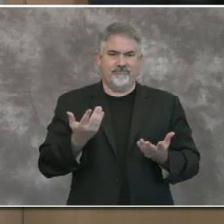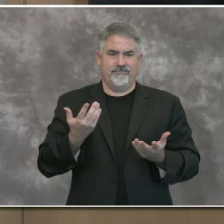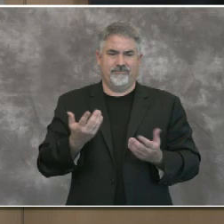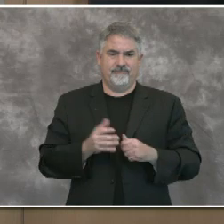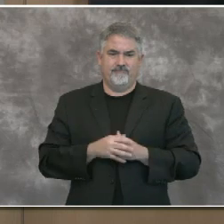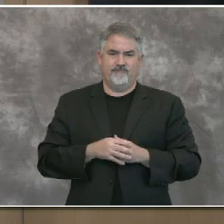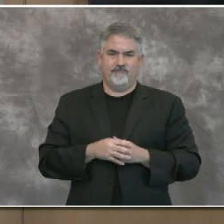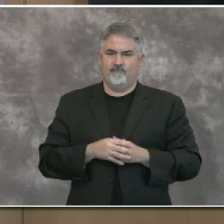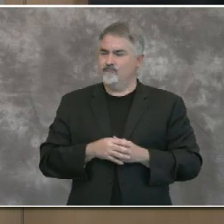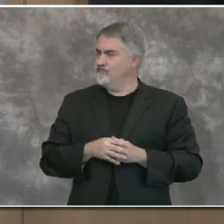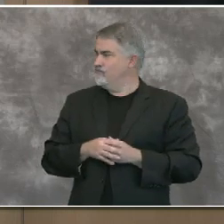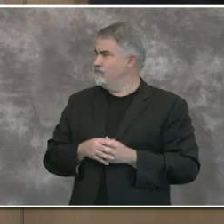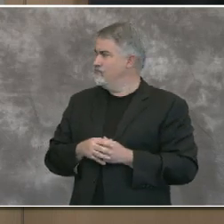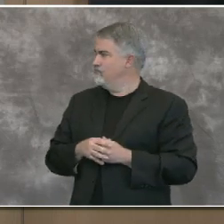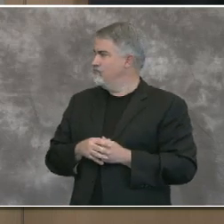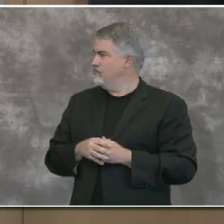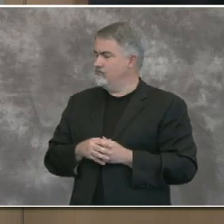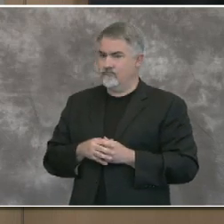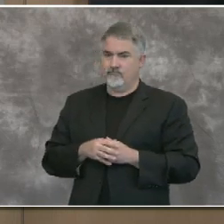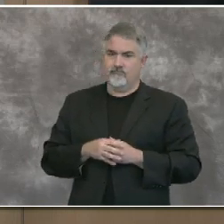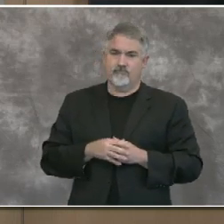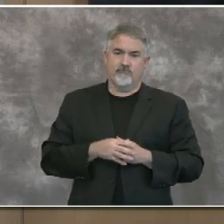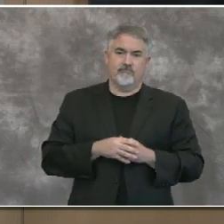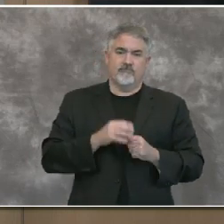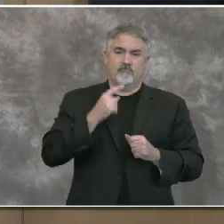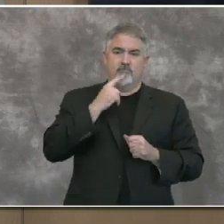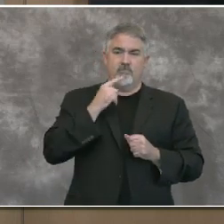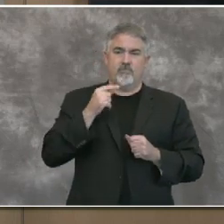implications in terms of person-to-person spread